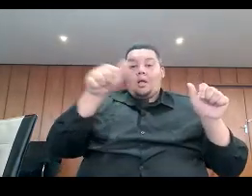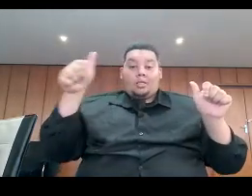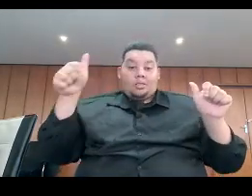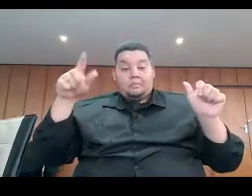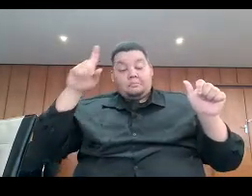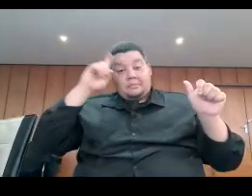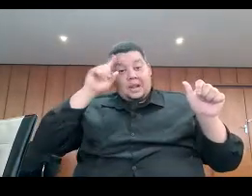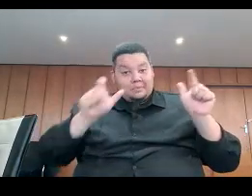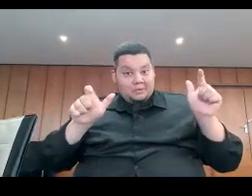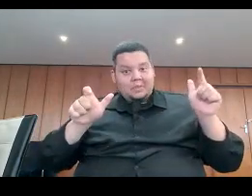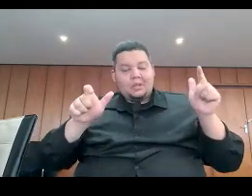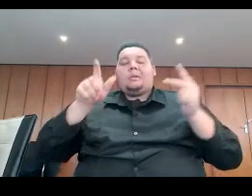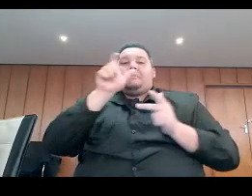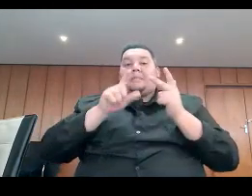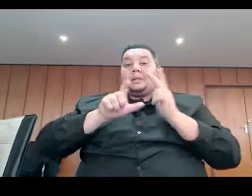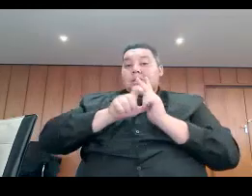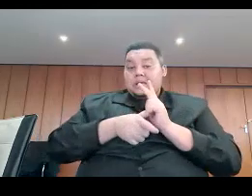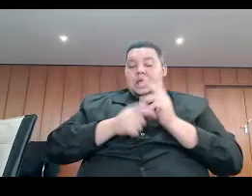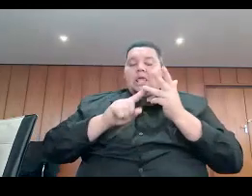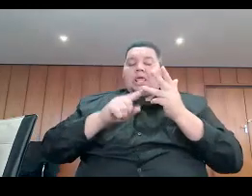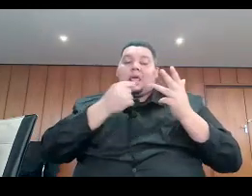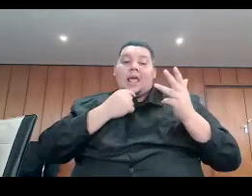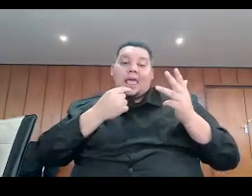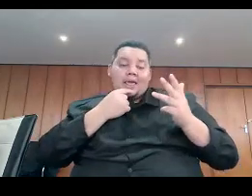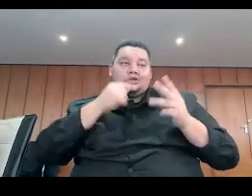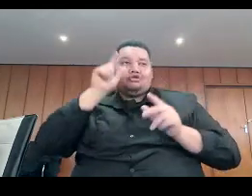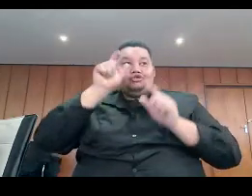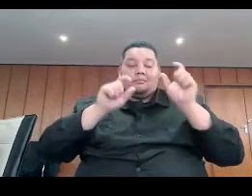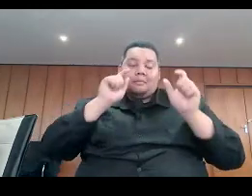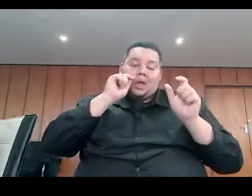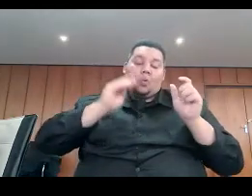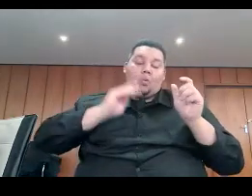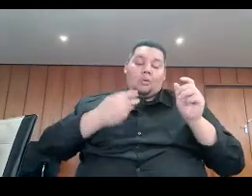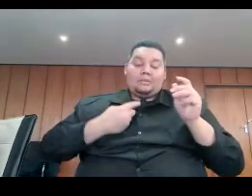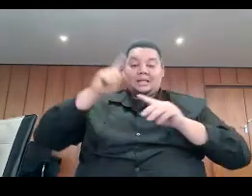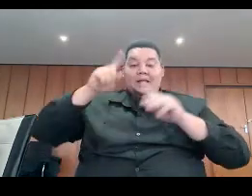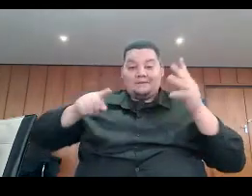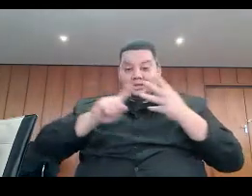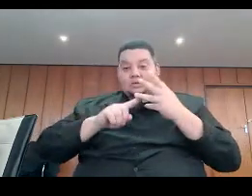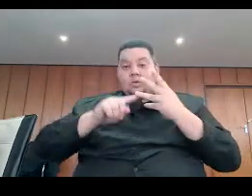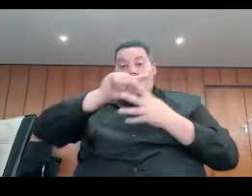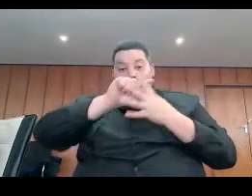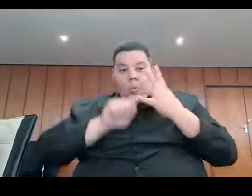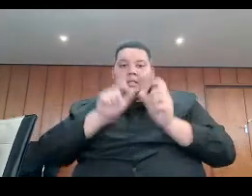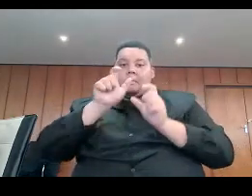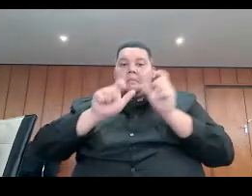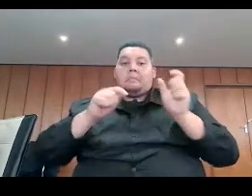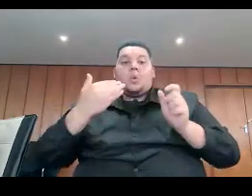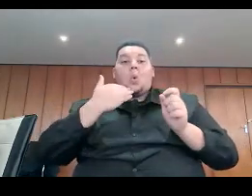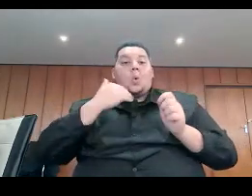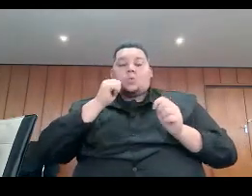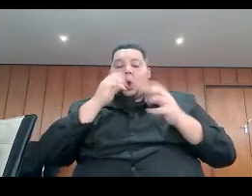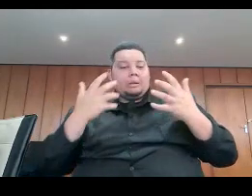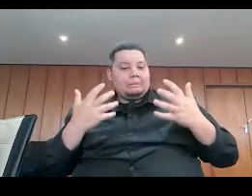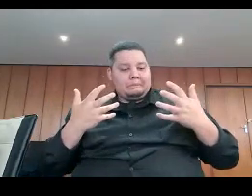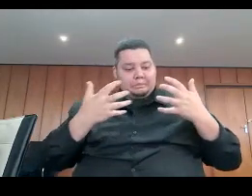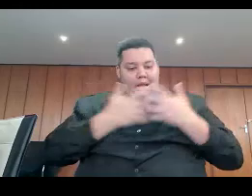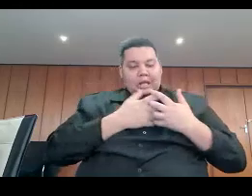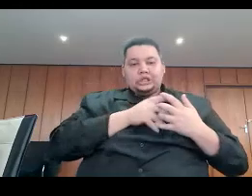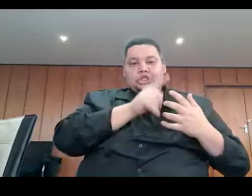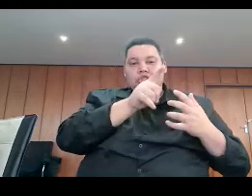Black people, people with disabilities, gay people, gender diverse people, all the people who didn't fit the norm of the